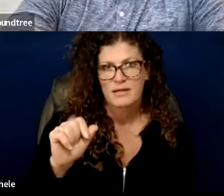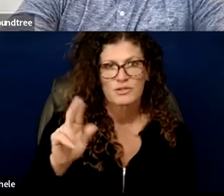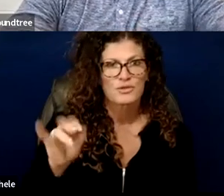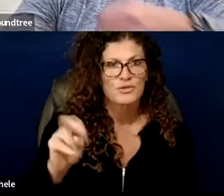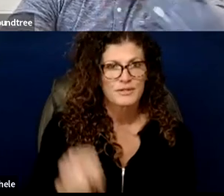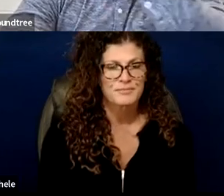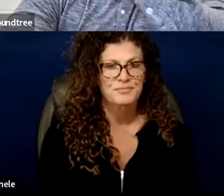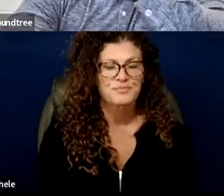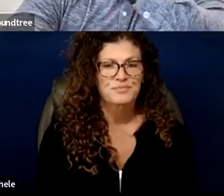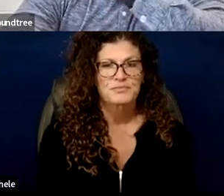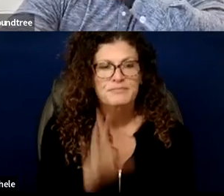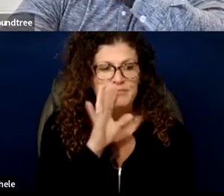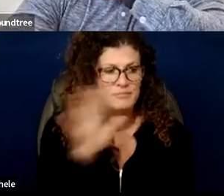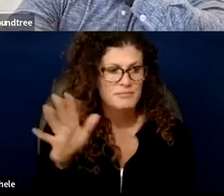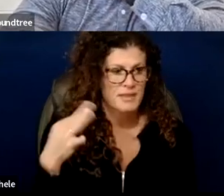Hey,